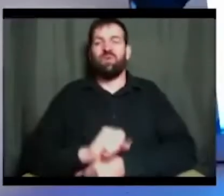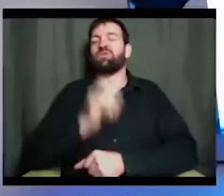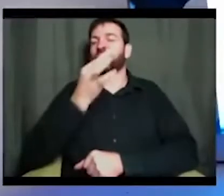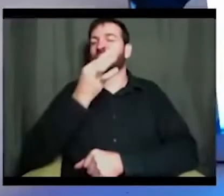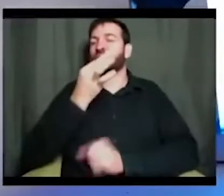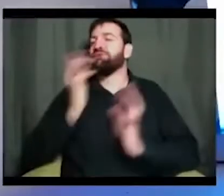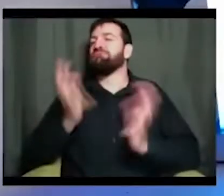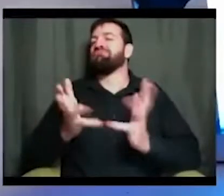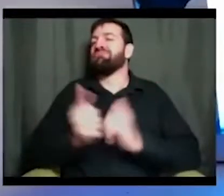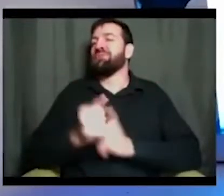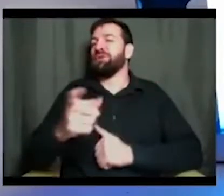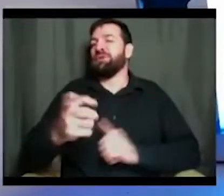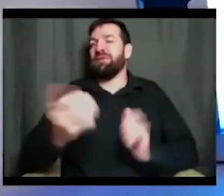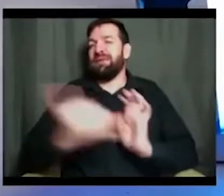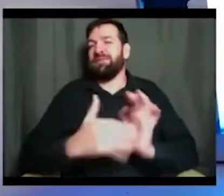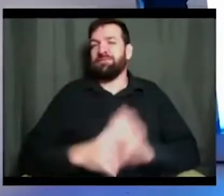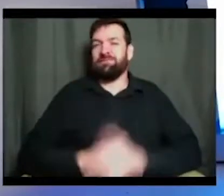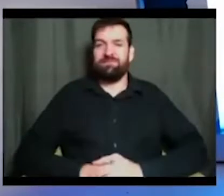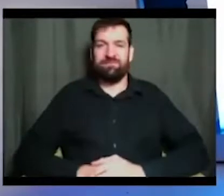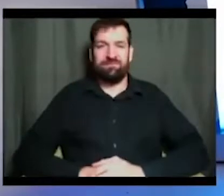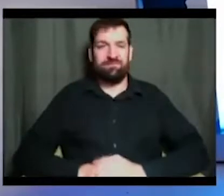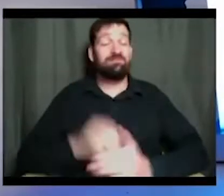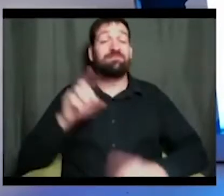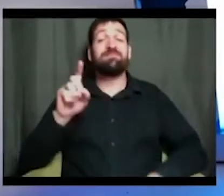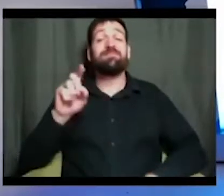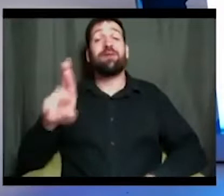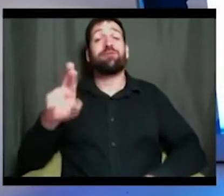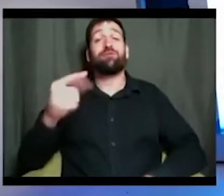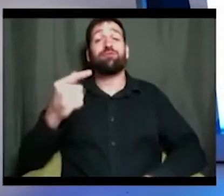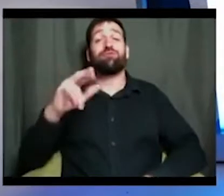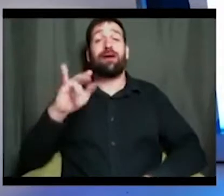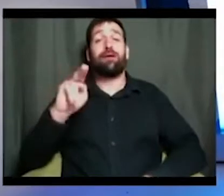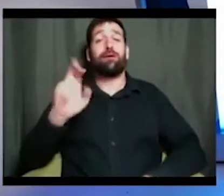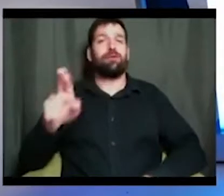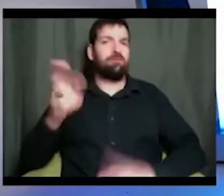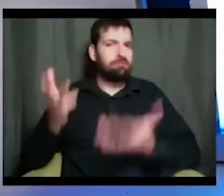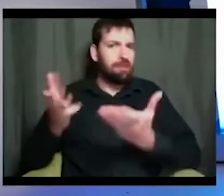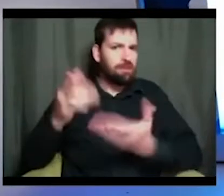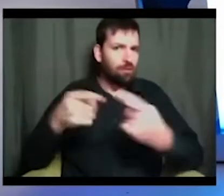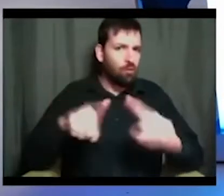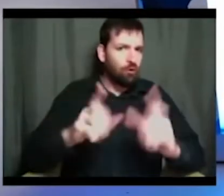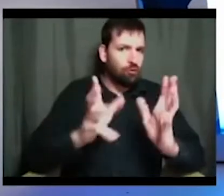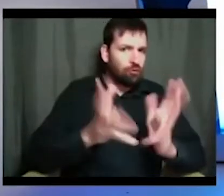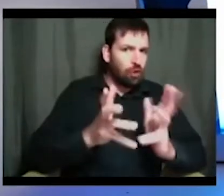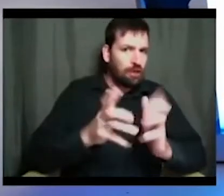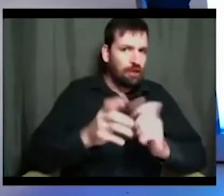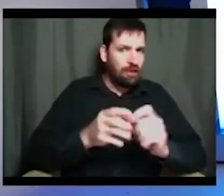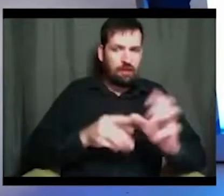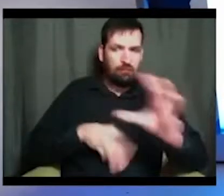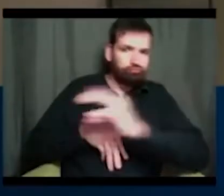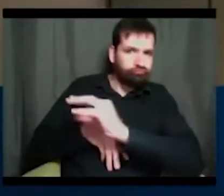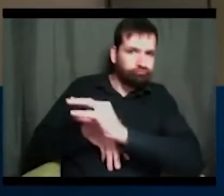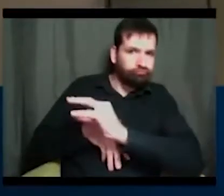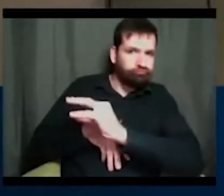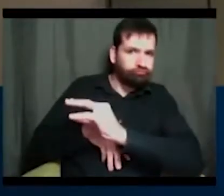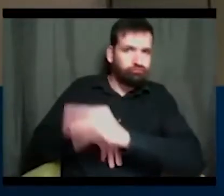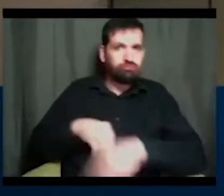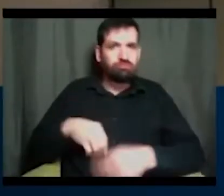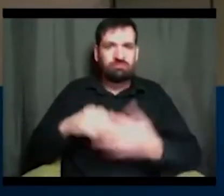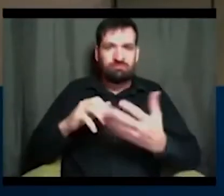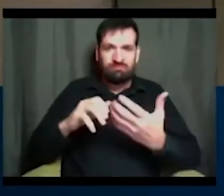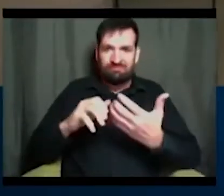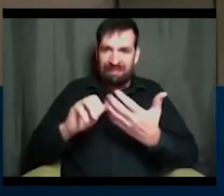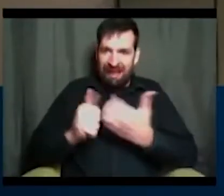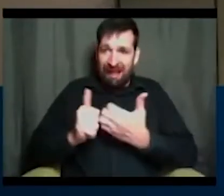moment. So Dr. Greiner, we may, like while you're talking, take shots of Russell, because I mean, how can we not? So